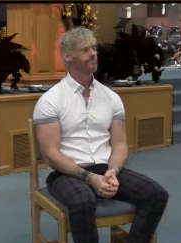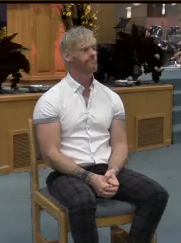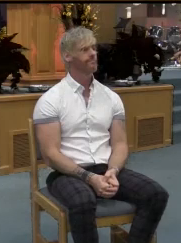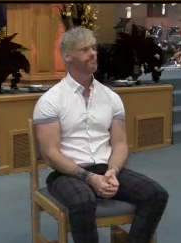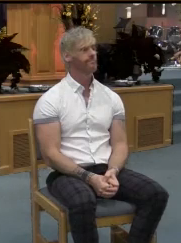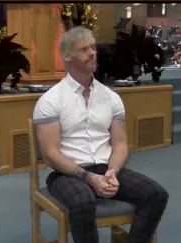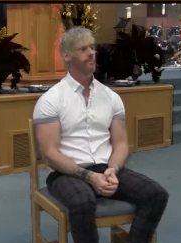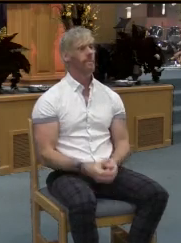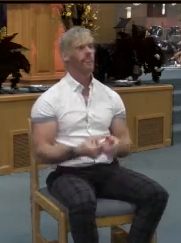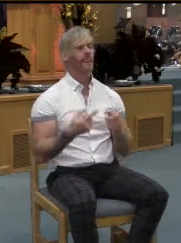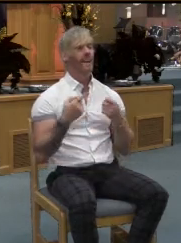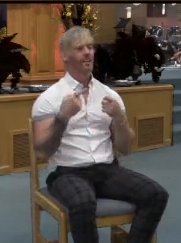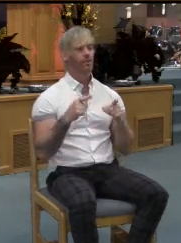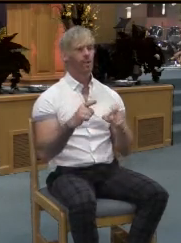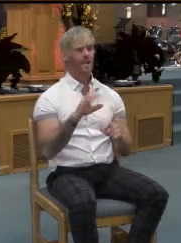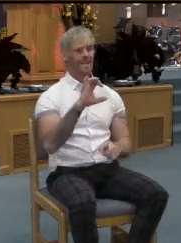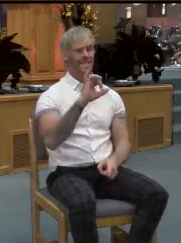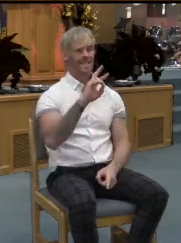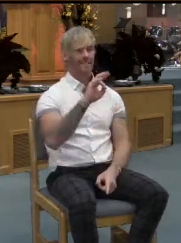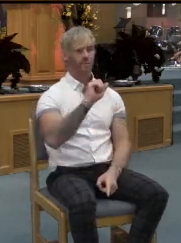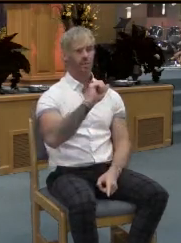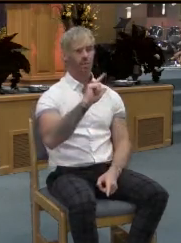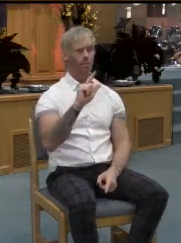the Civil War. It's that old.